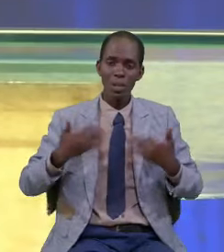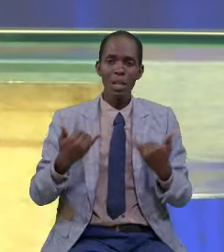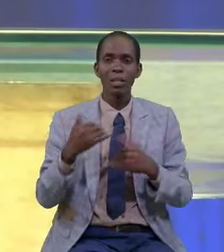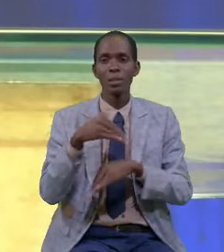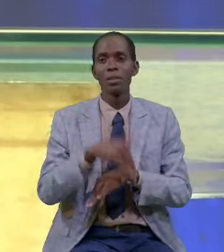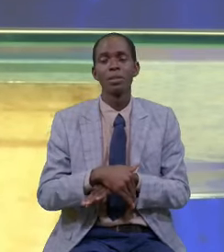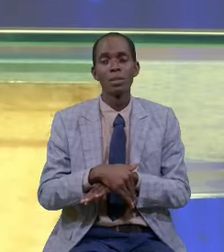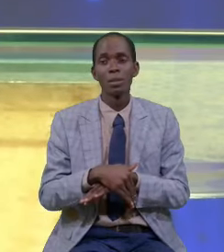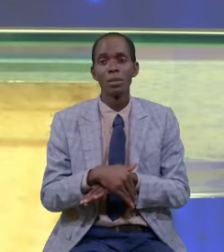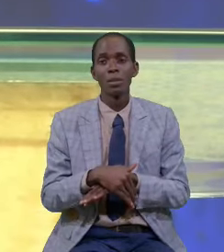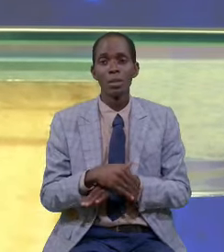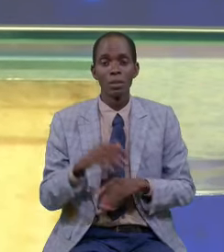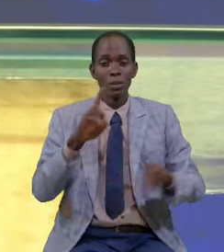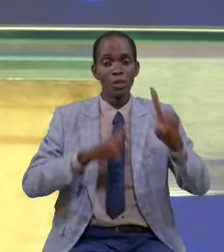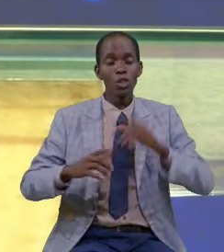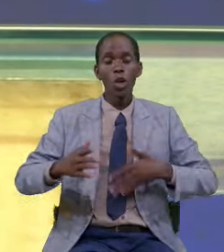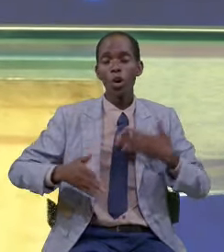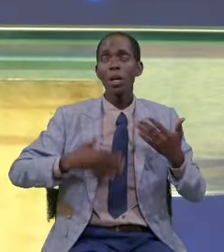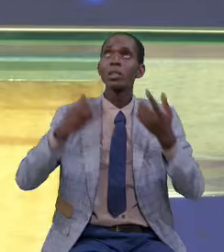Joy has come to my life.